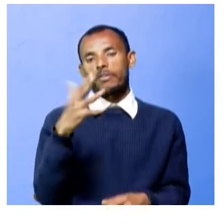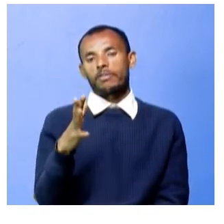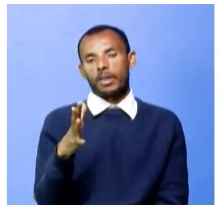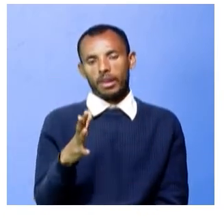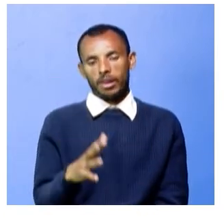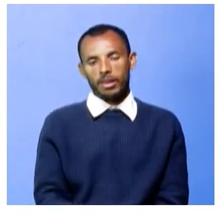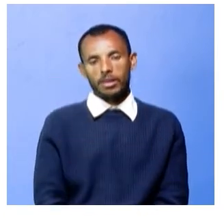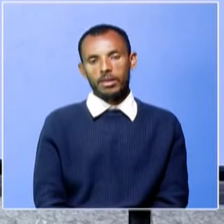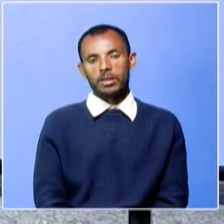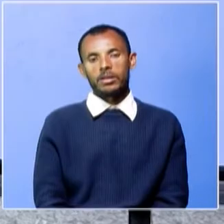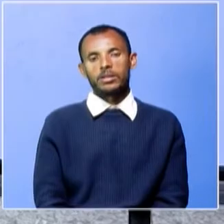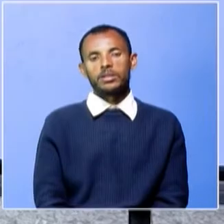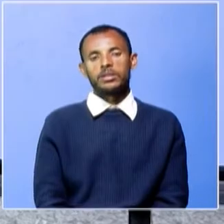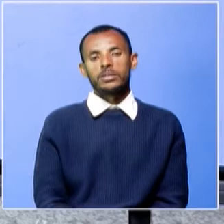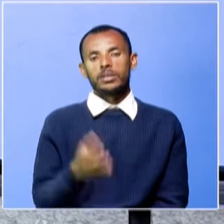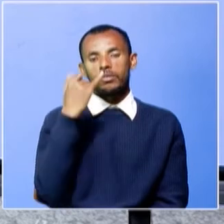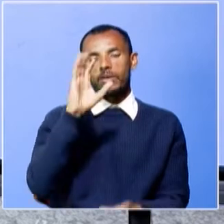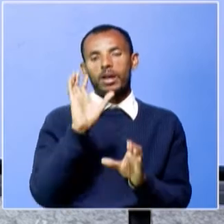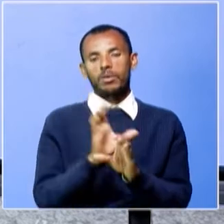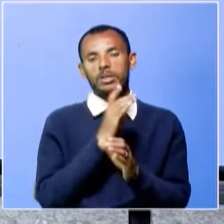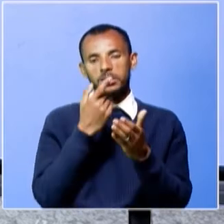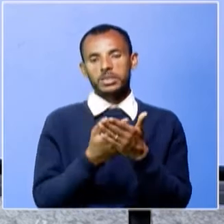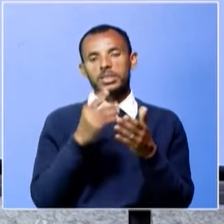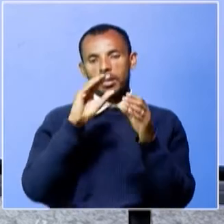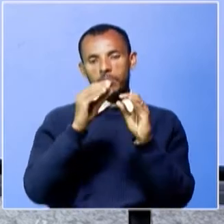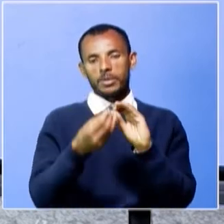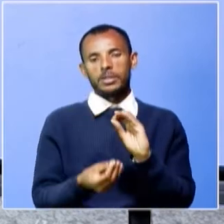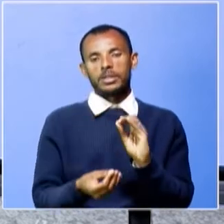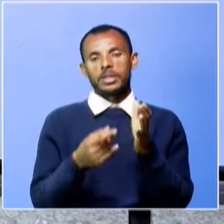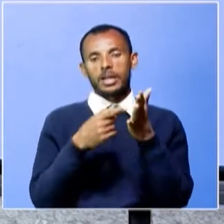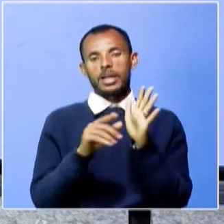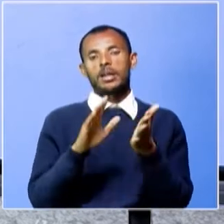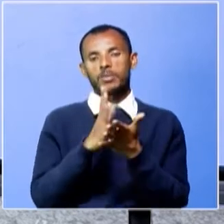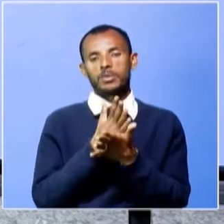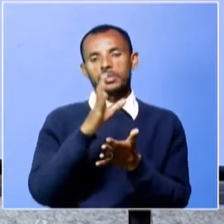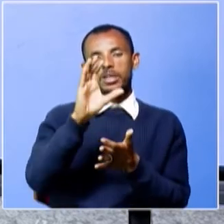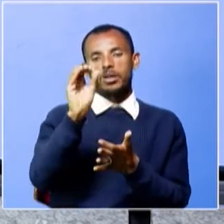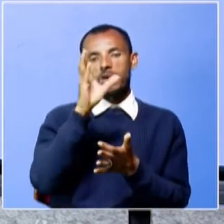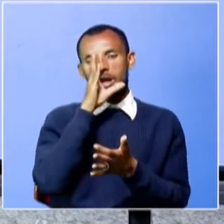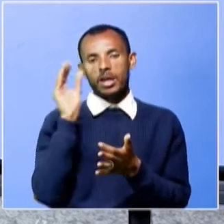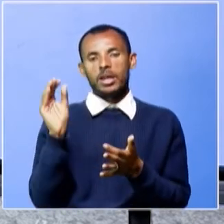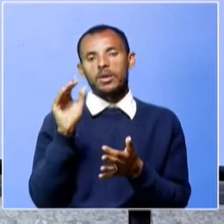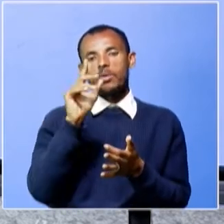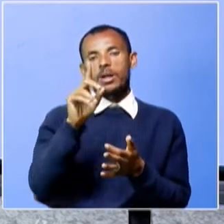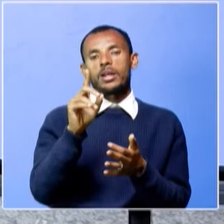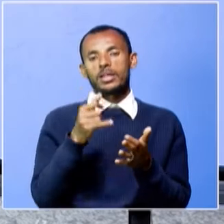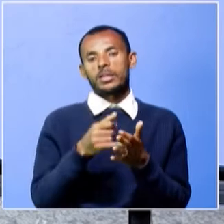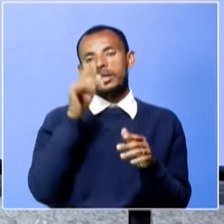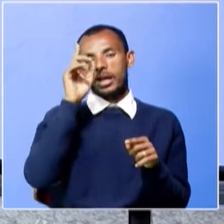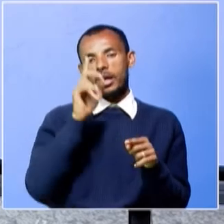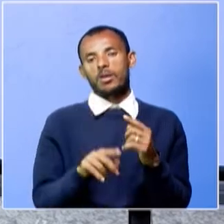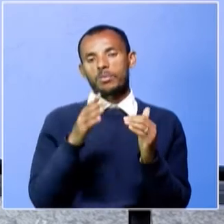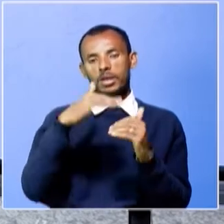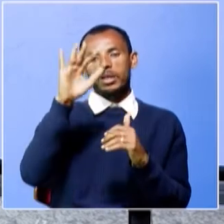15. Okay. If you calculate this number is clearly between 0 and 1. It cannot be bigger than